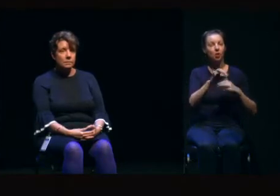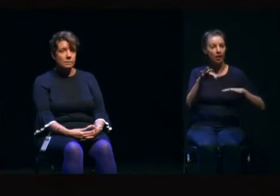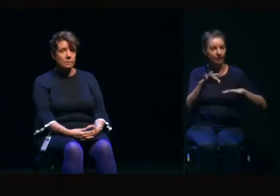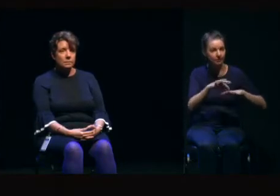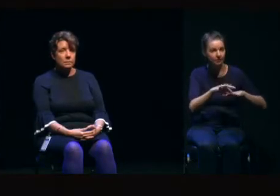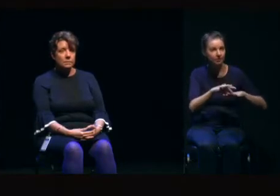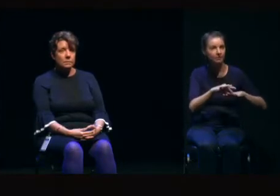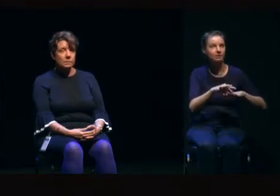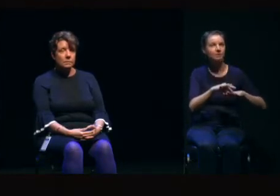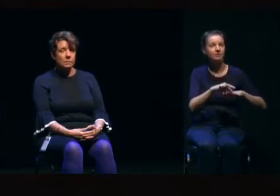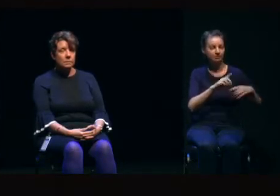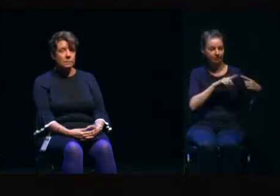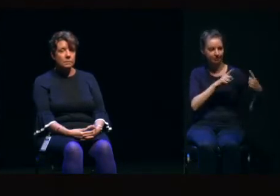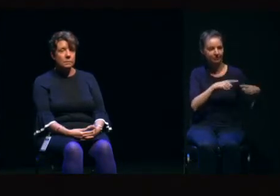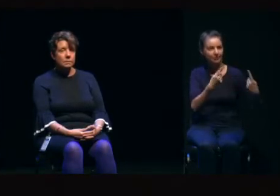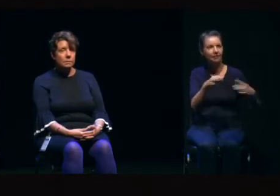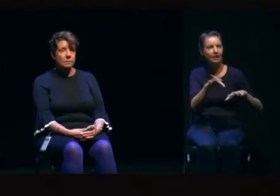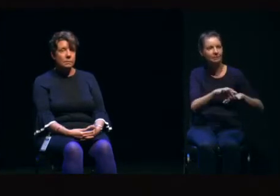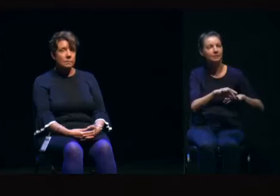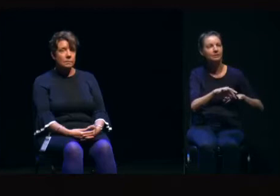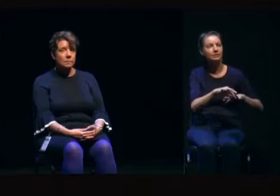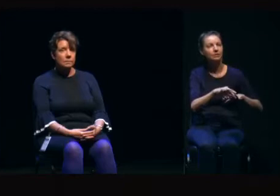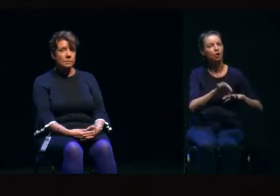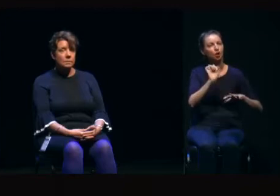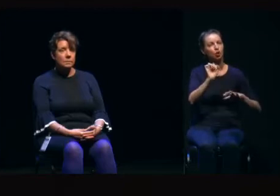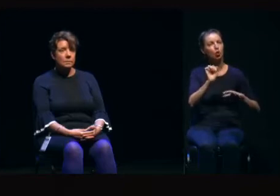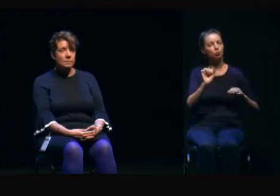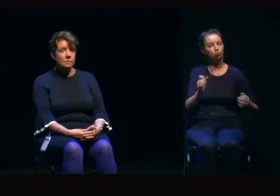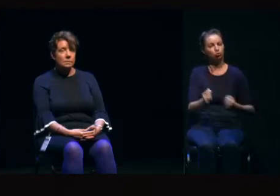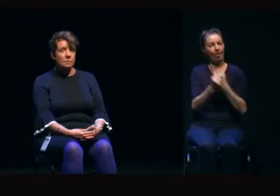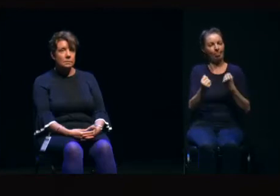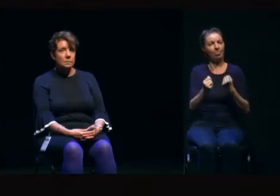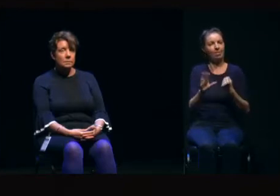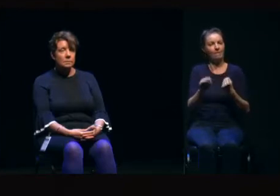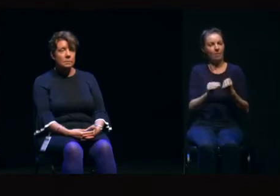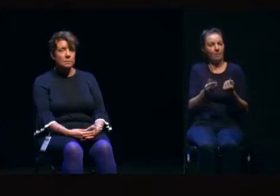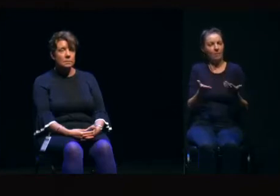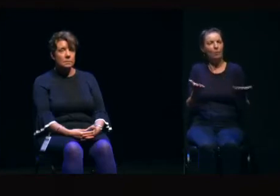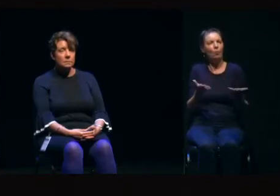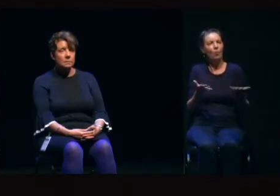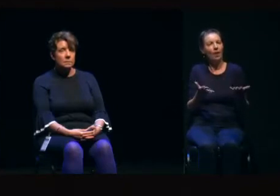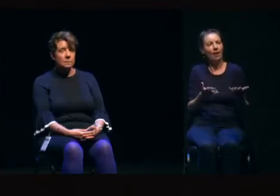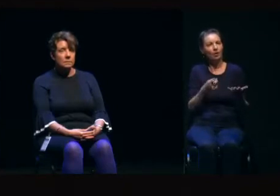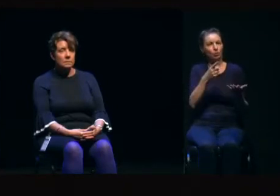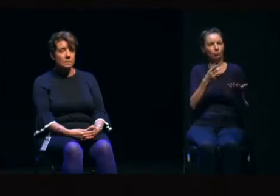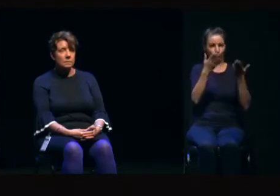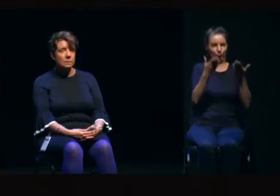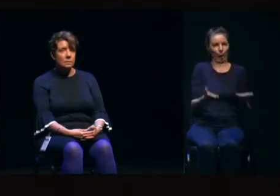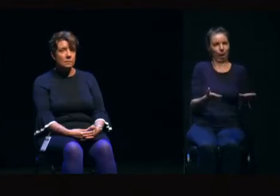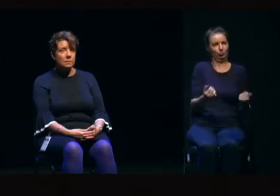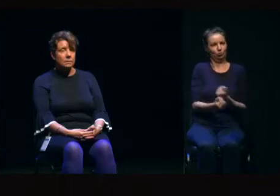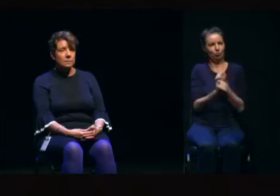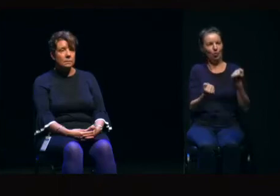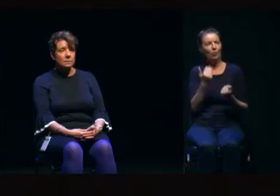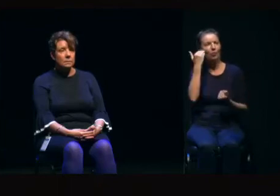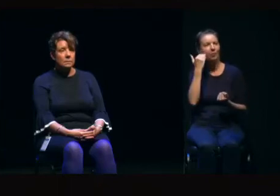husband's. Where do you find your strength from, Isabel? Because you are clearly an extremely strong woman. And I think in lots of ways,